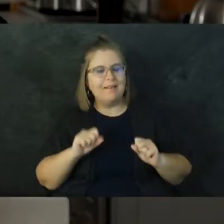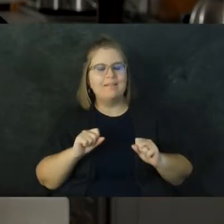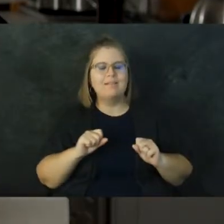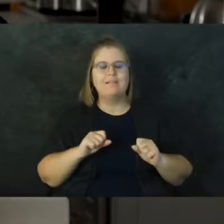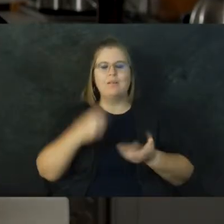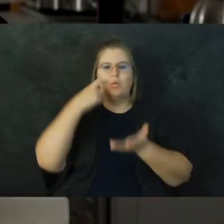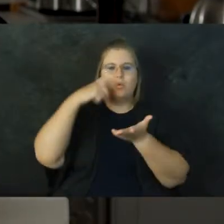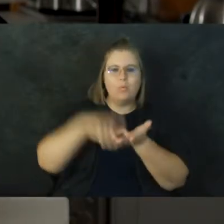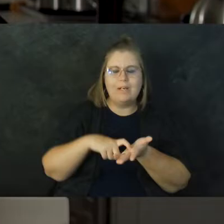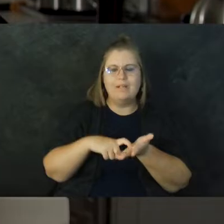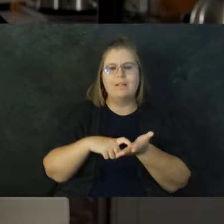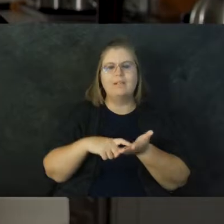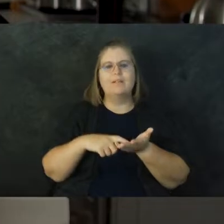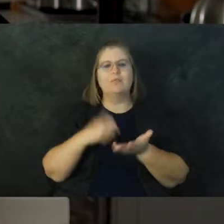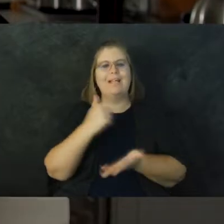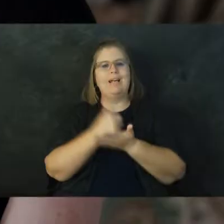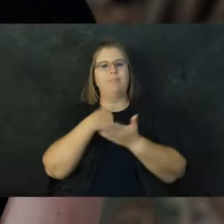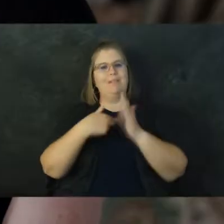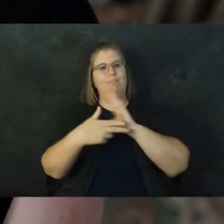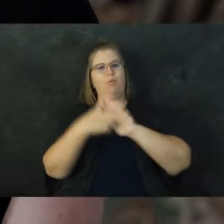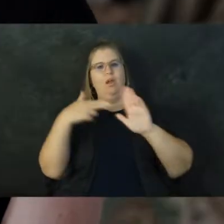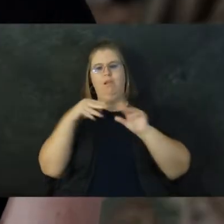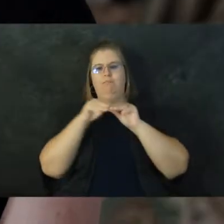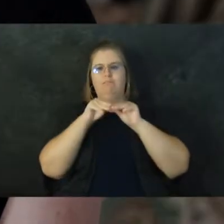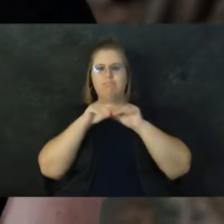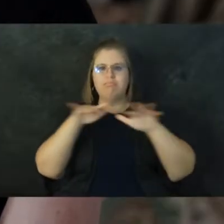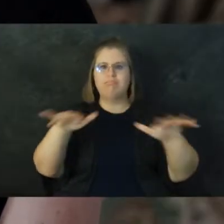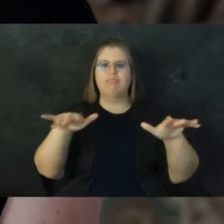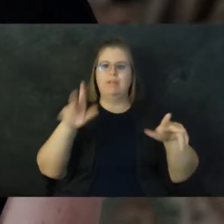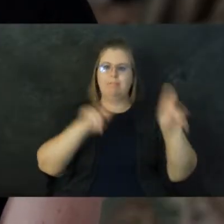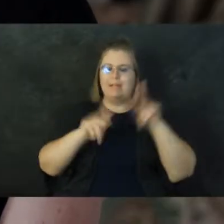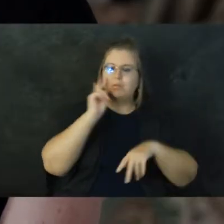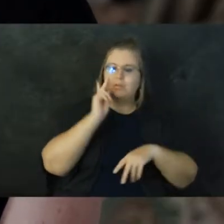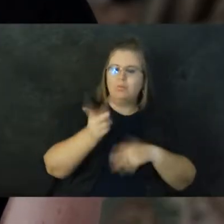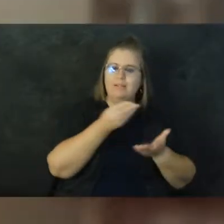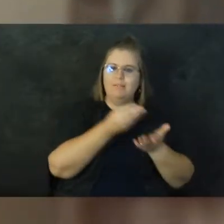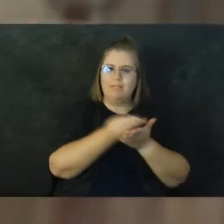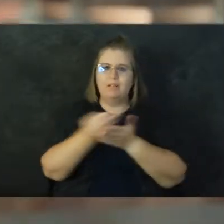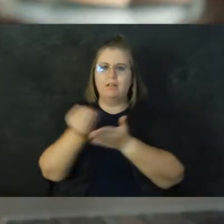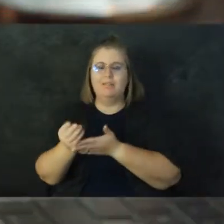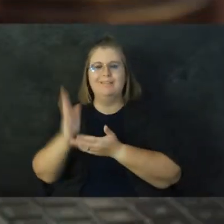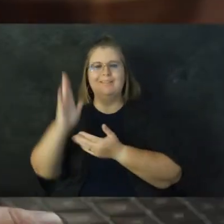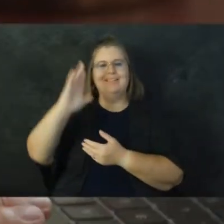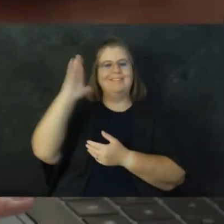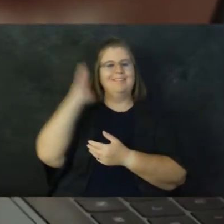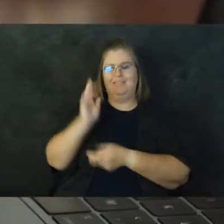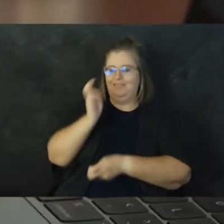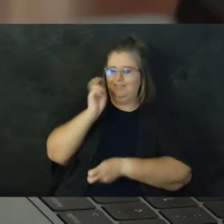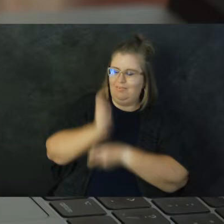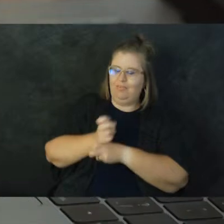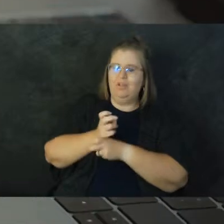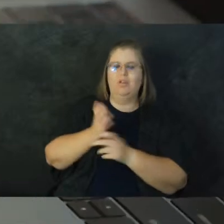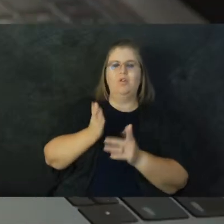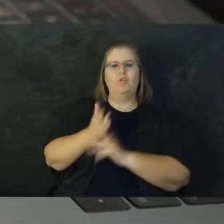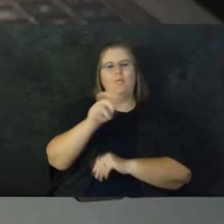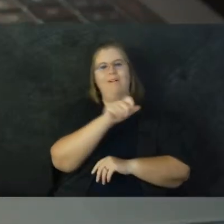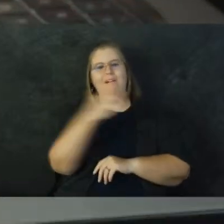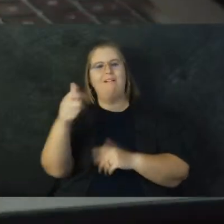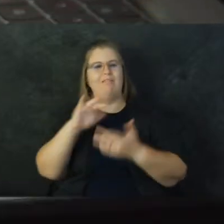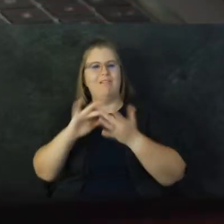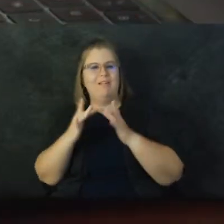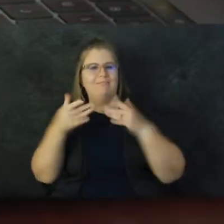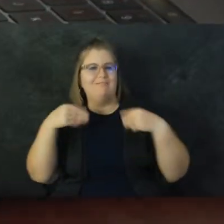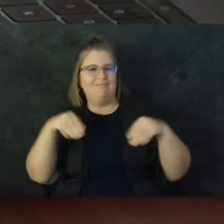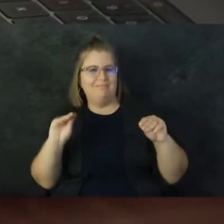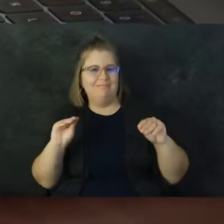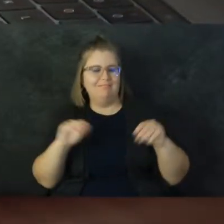visibility and recognition, and simply getting my brand out there that I found were much more difficult to